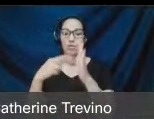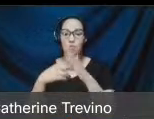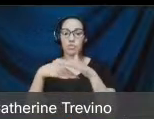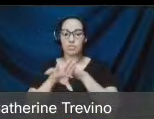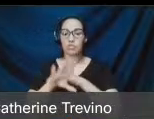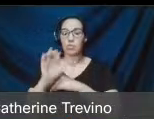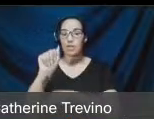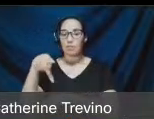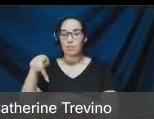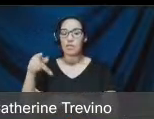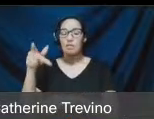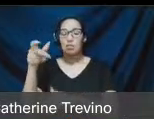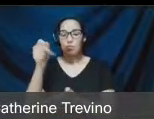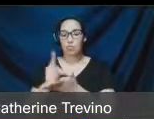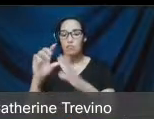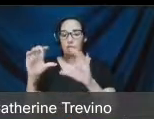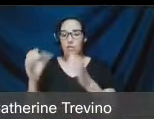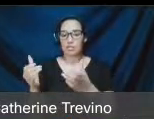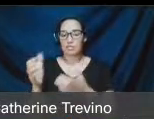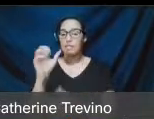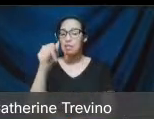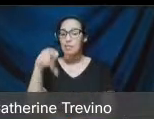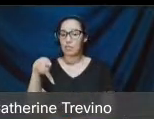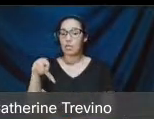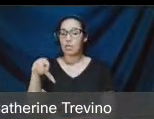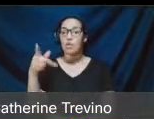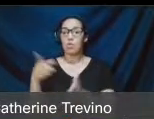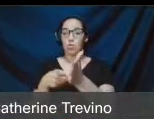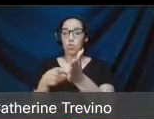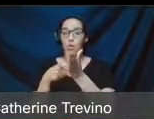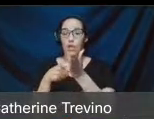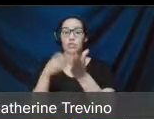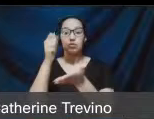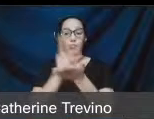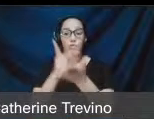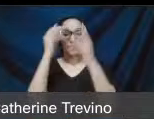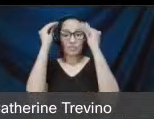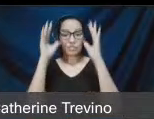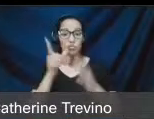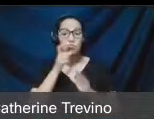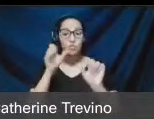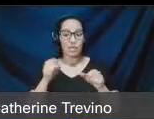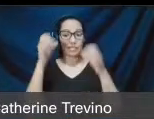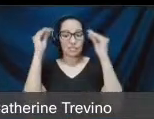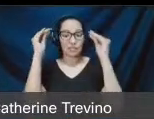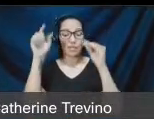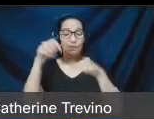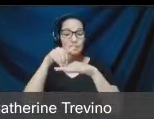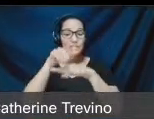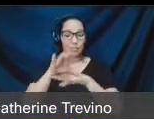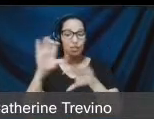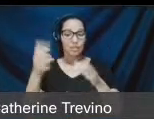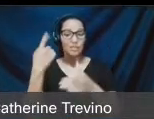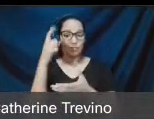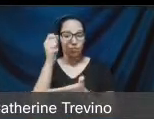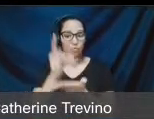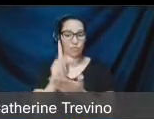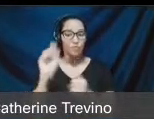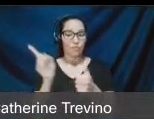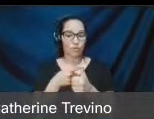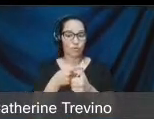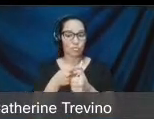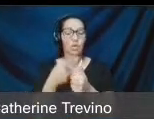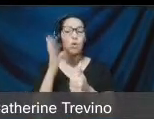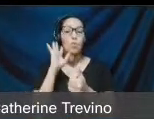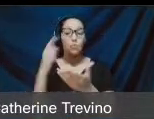AP course. AP requires courses to be taught by an approved AP teacher who must submit their courses online for approval. We will be discussing